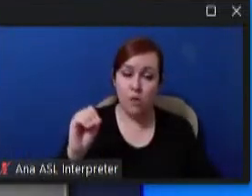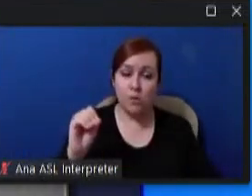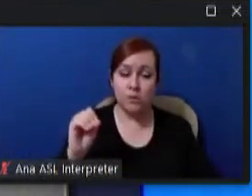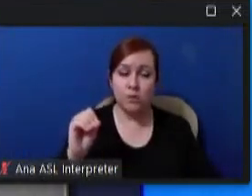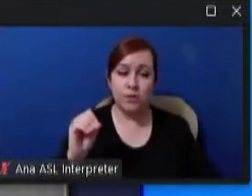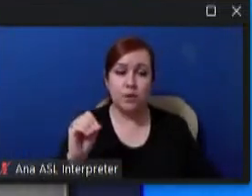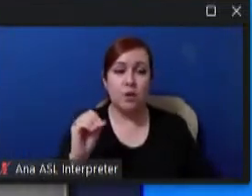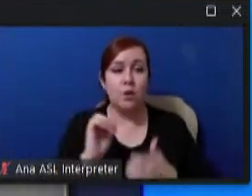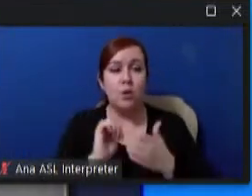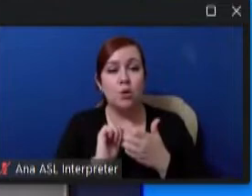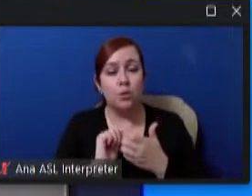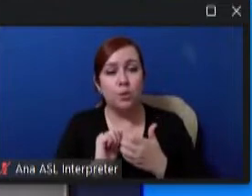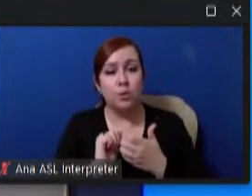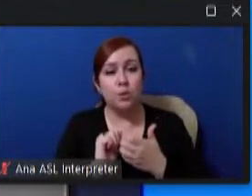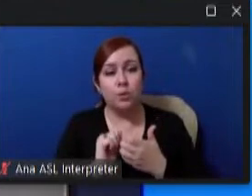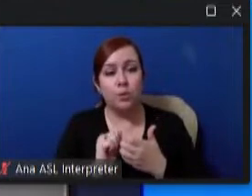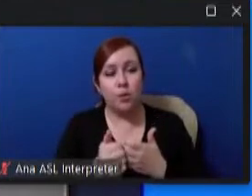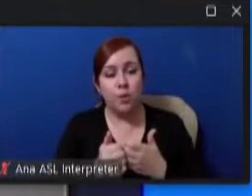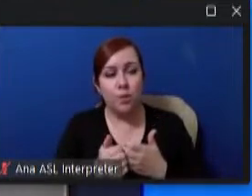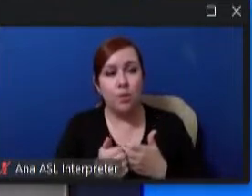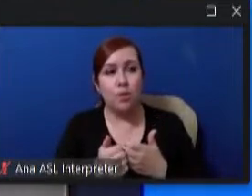in international law.